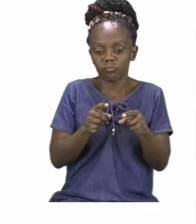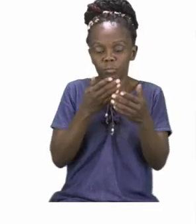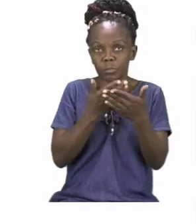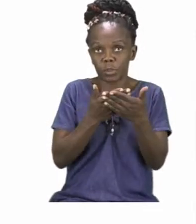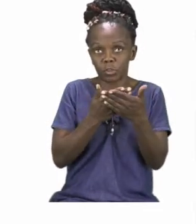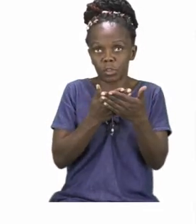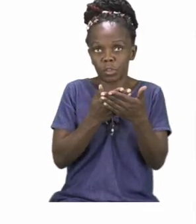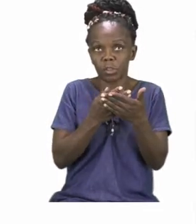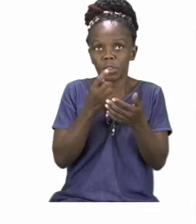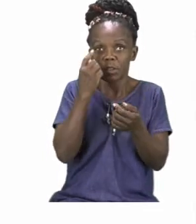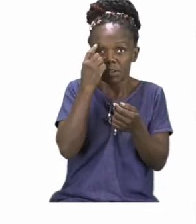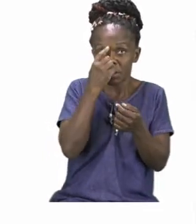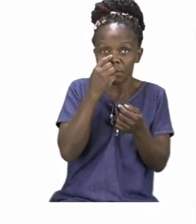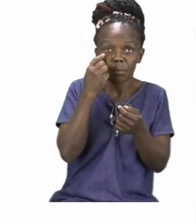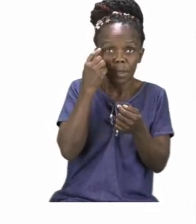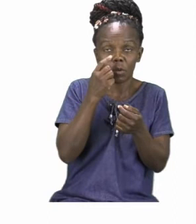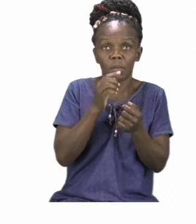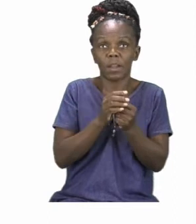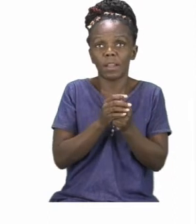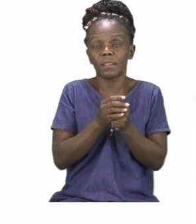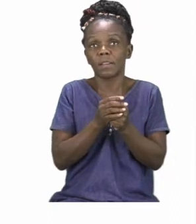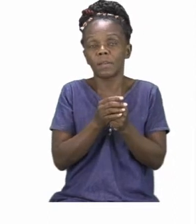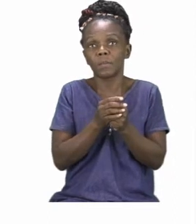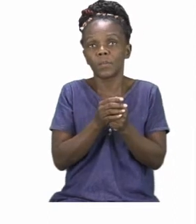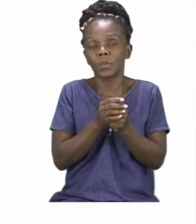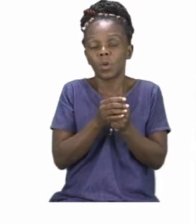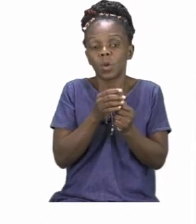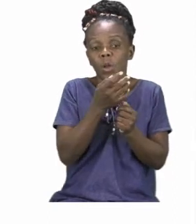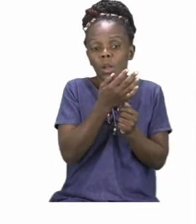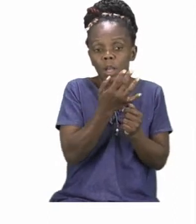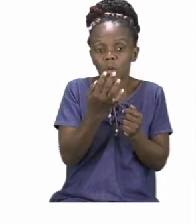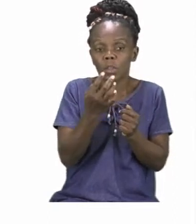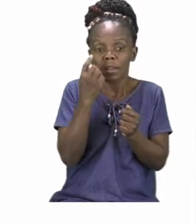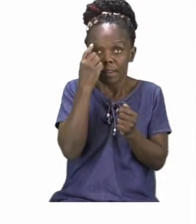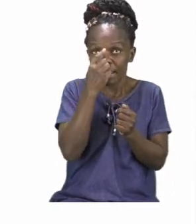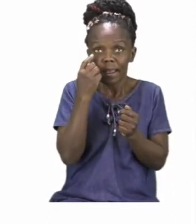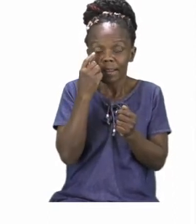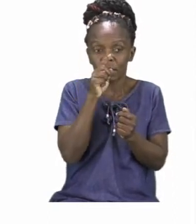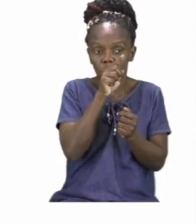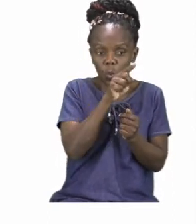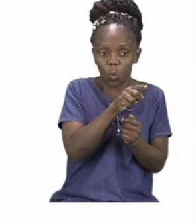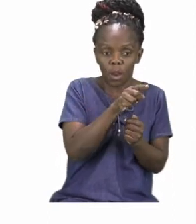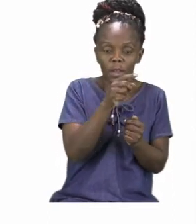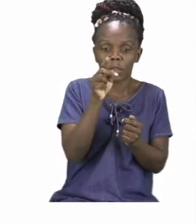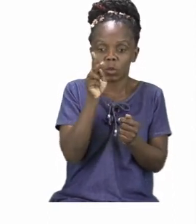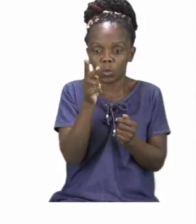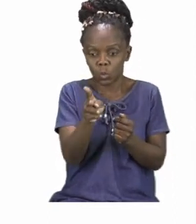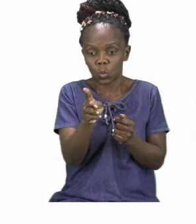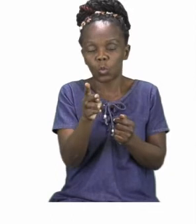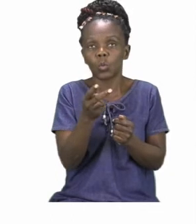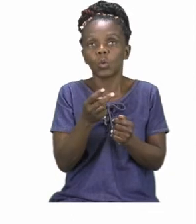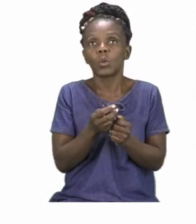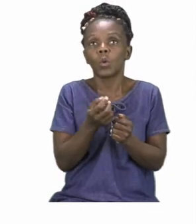1, 2. So we have 2 eyes. I want you